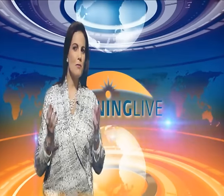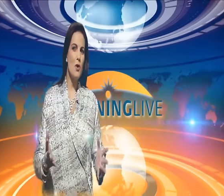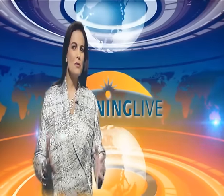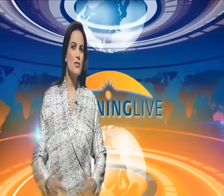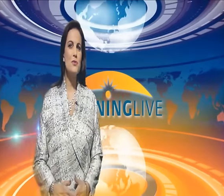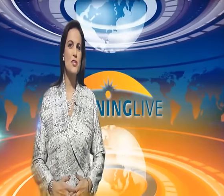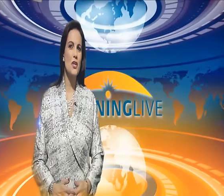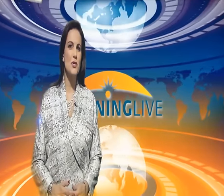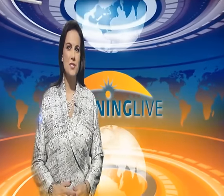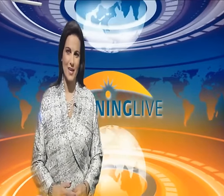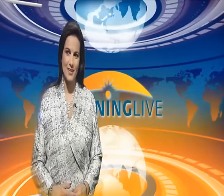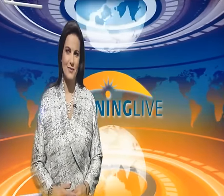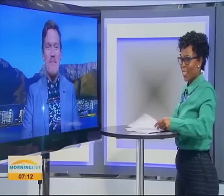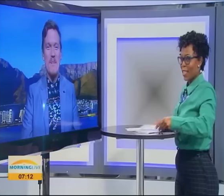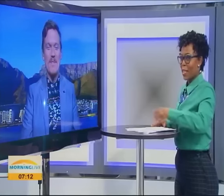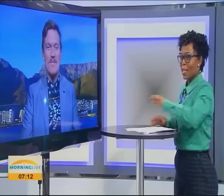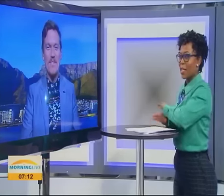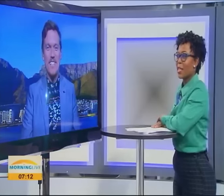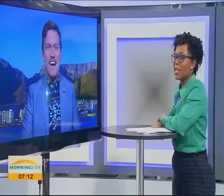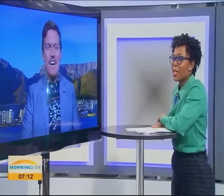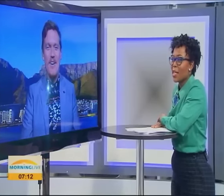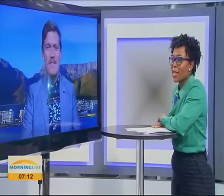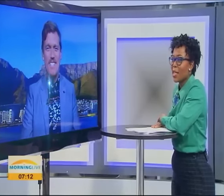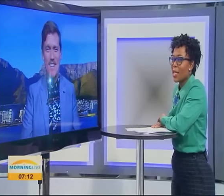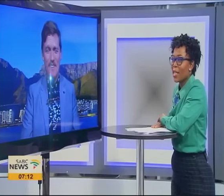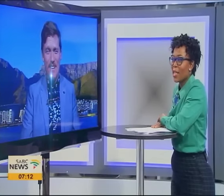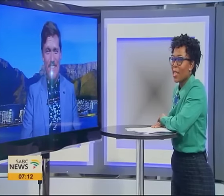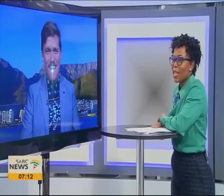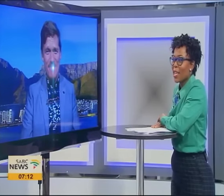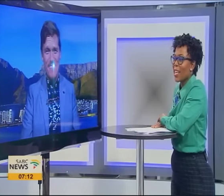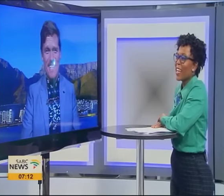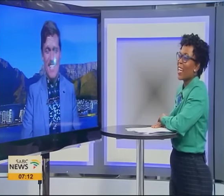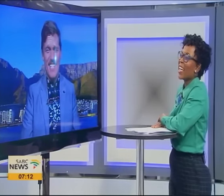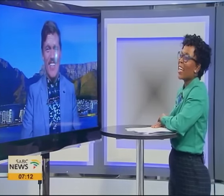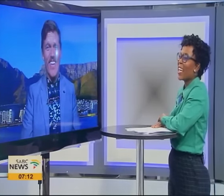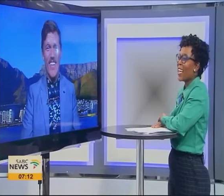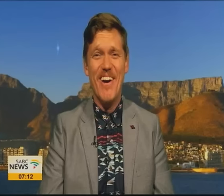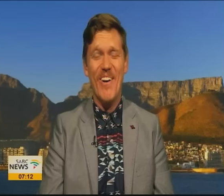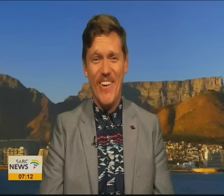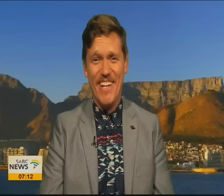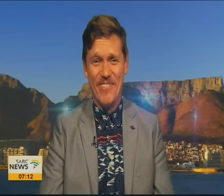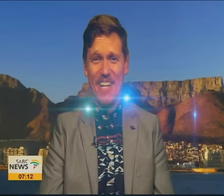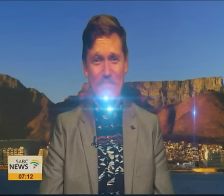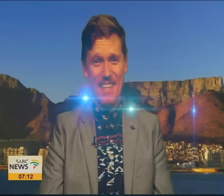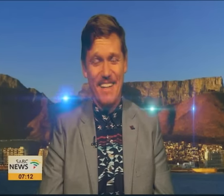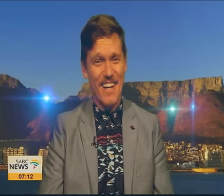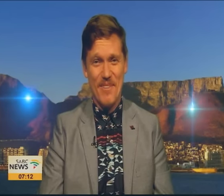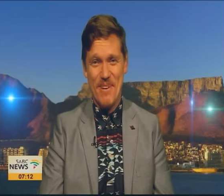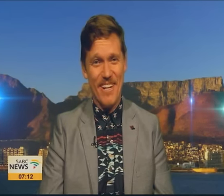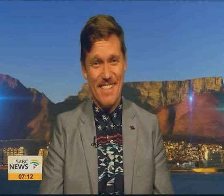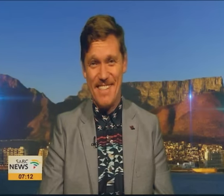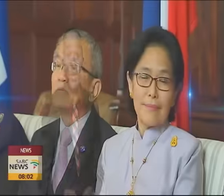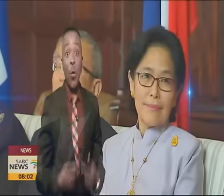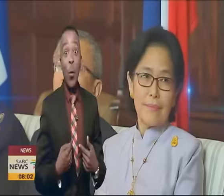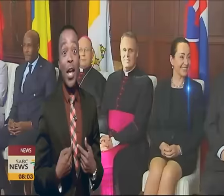From the moment you start your day. My biggest question is how I got myself here on time. Yeah. This is so early for a comedian, I